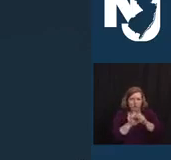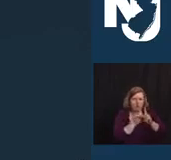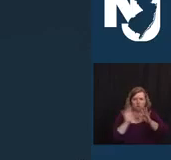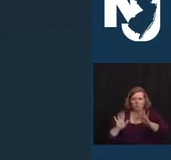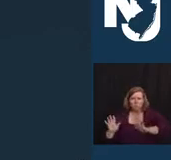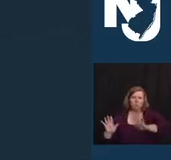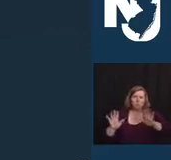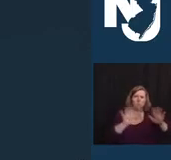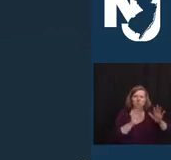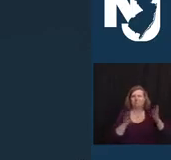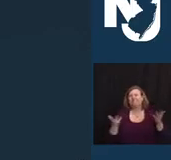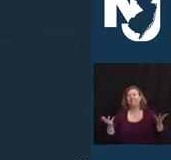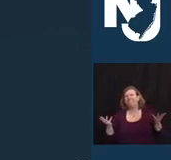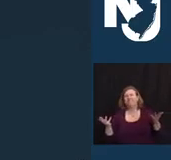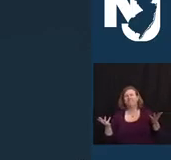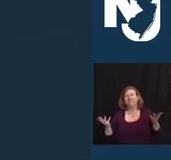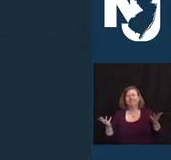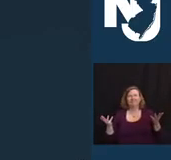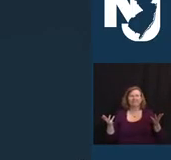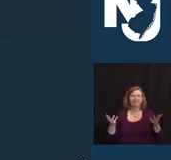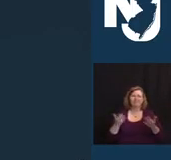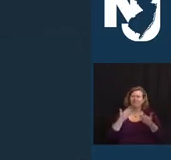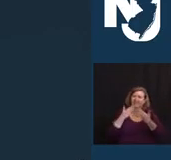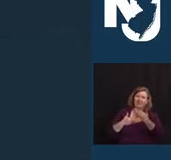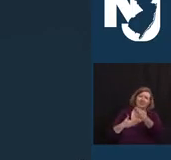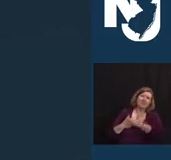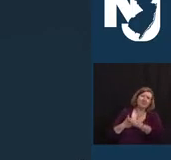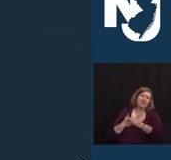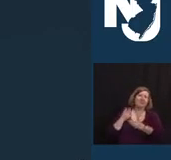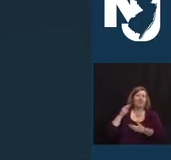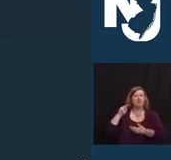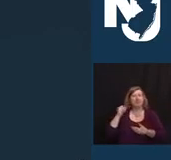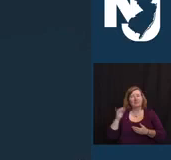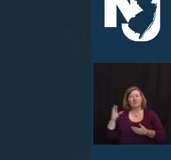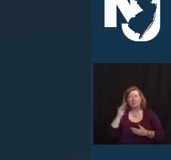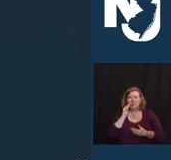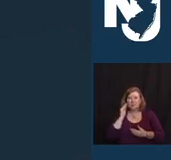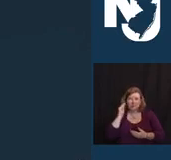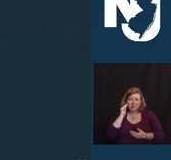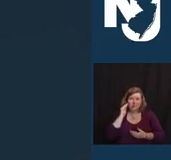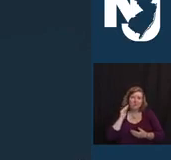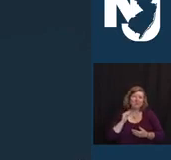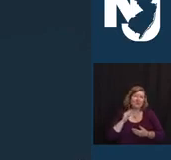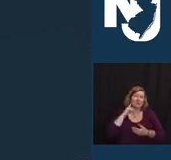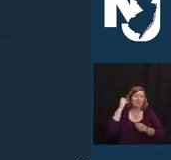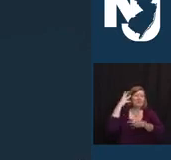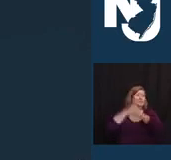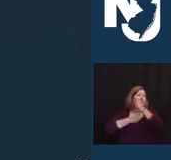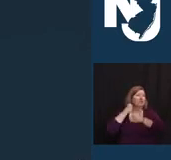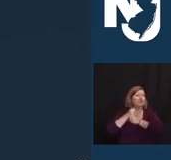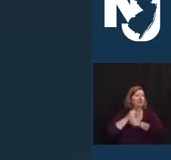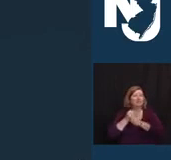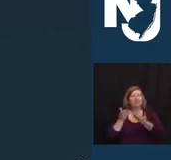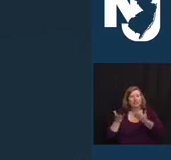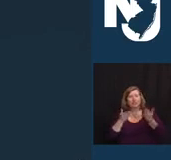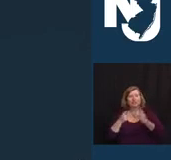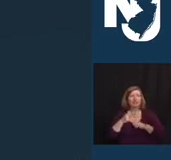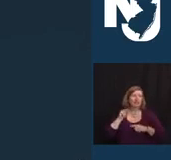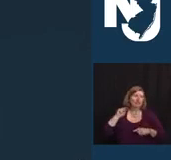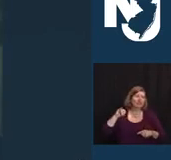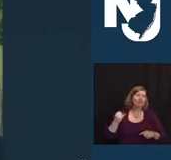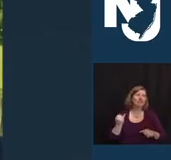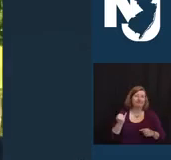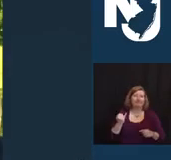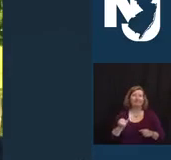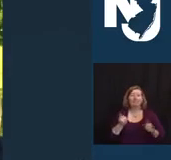Hamdan chose to make his home in New Jersey. May God bless him, and we thank him for his years of community service. Next